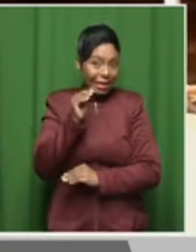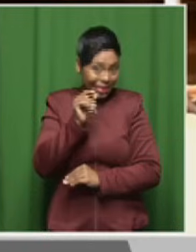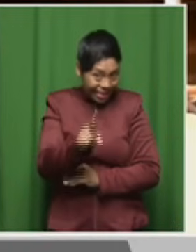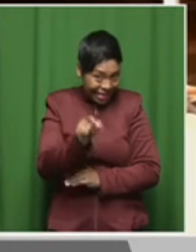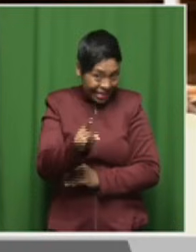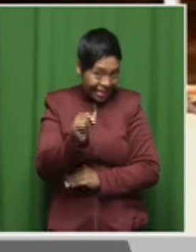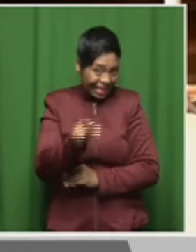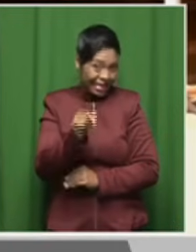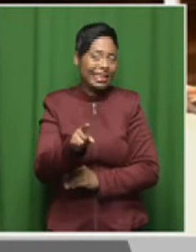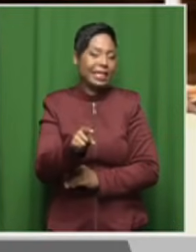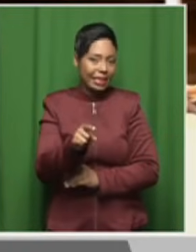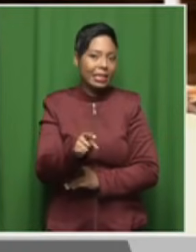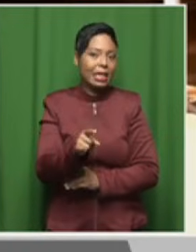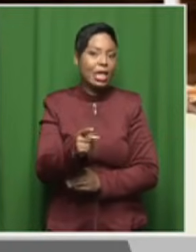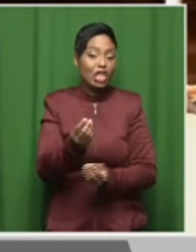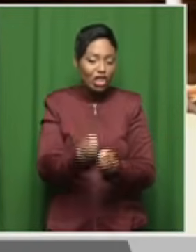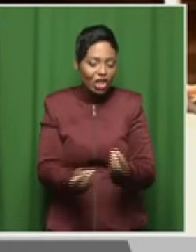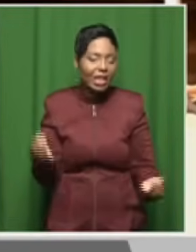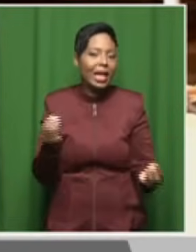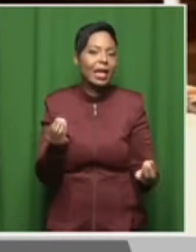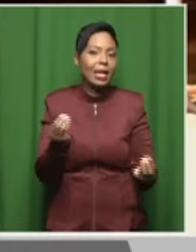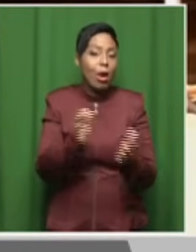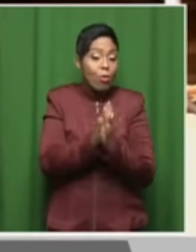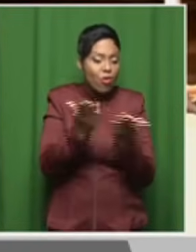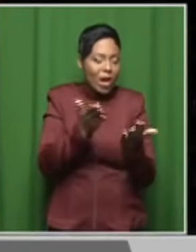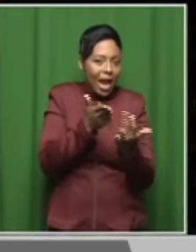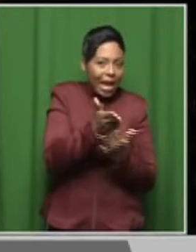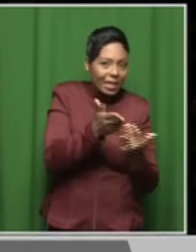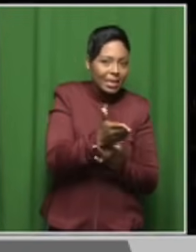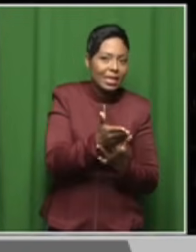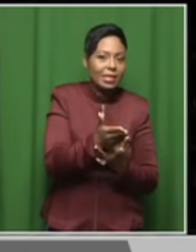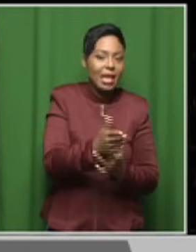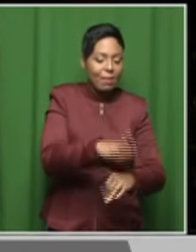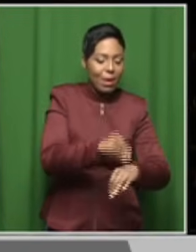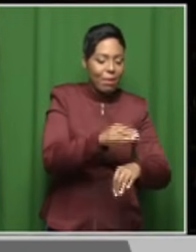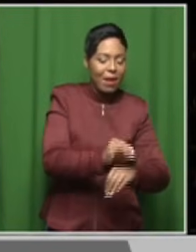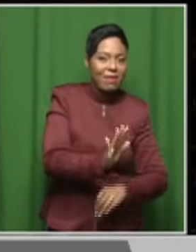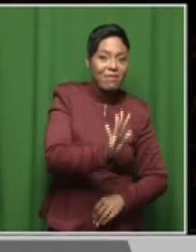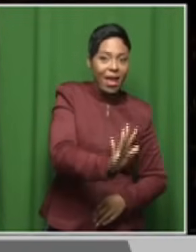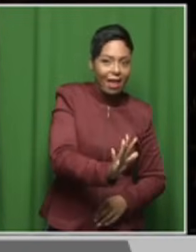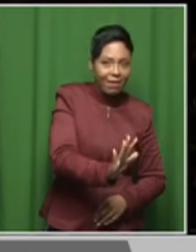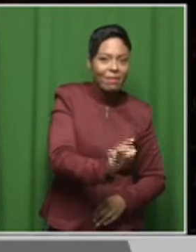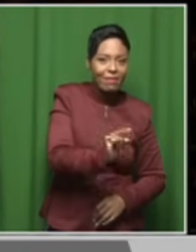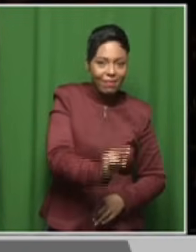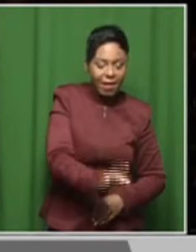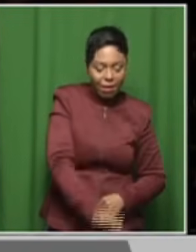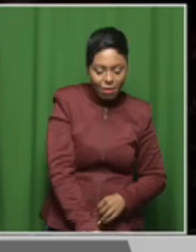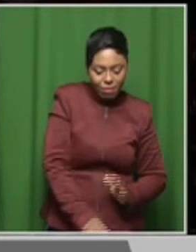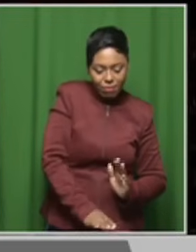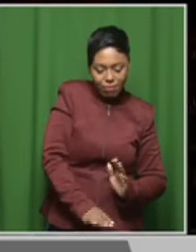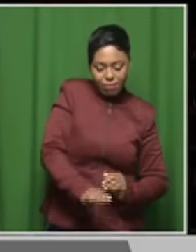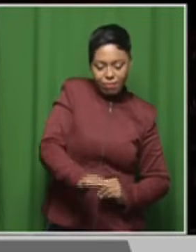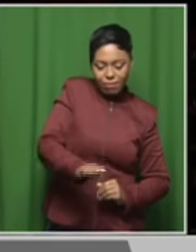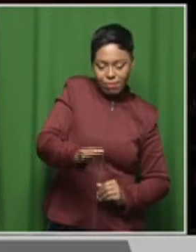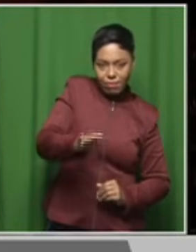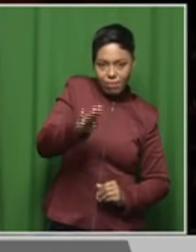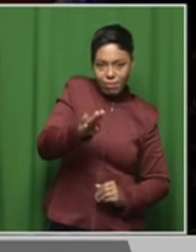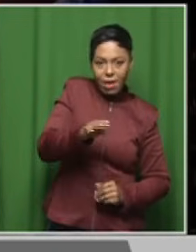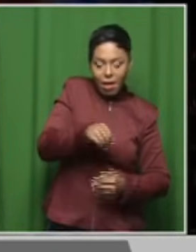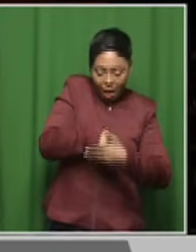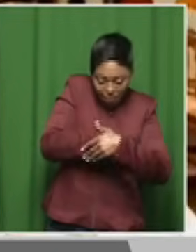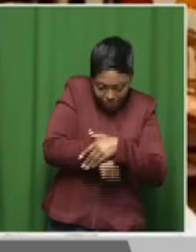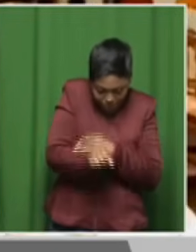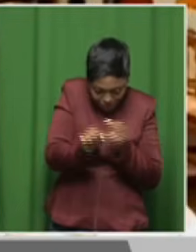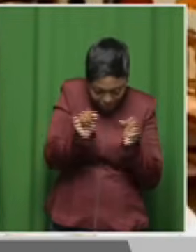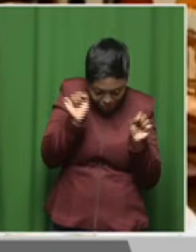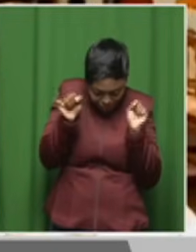to access books in the first 5 years of their educational process, which is in fact what ECD is. It's